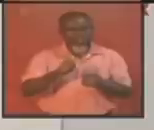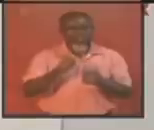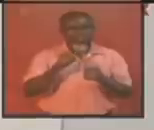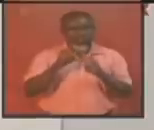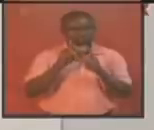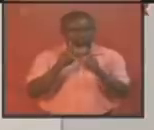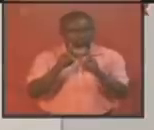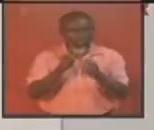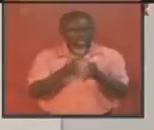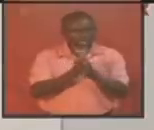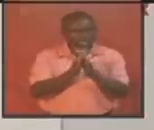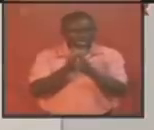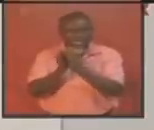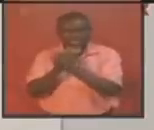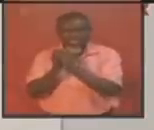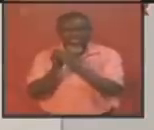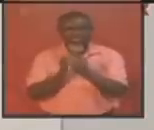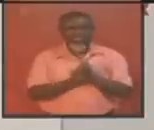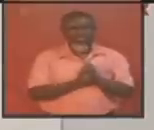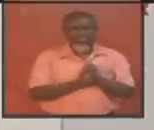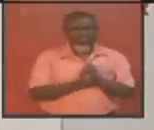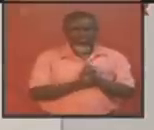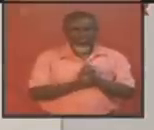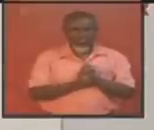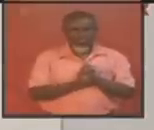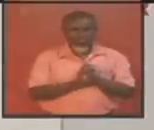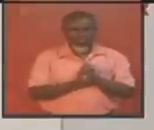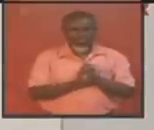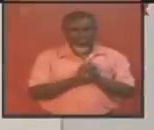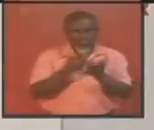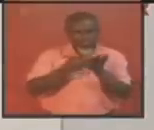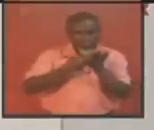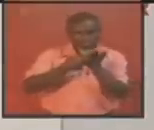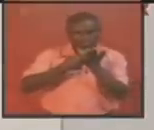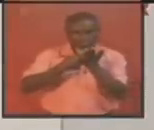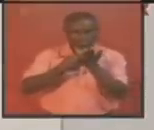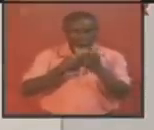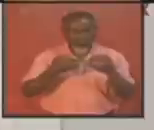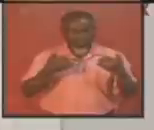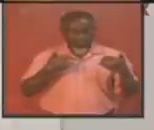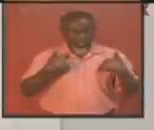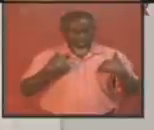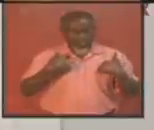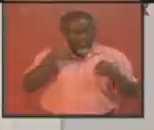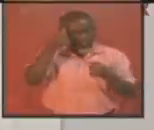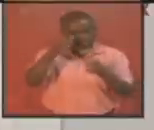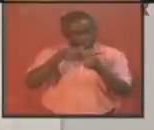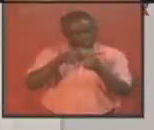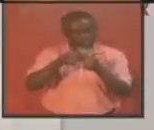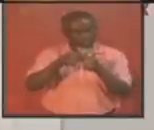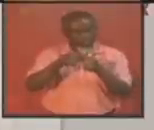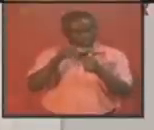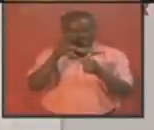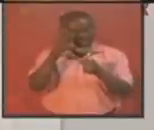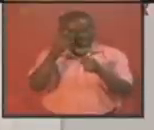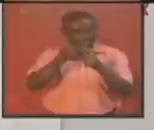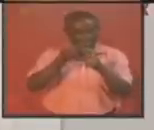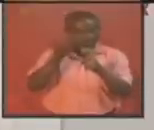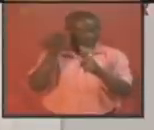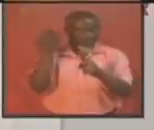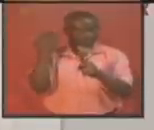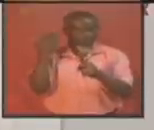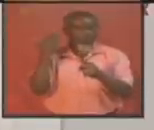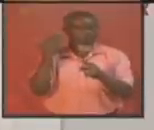established as part of the public record, that we have signed agreements 6 months ago